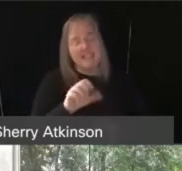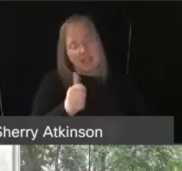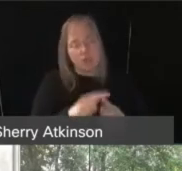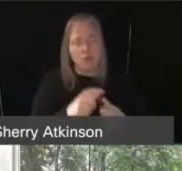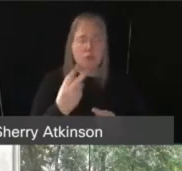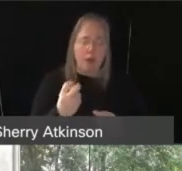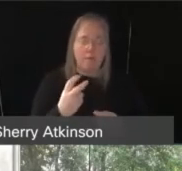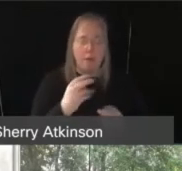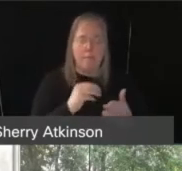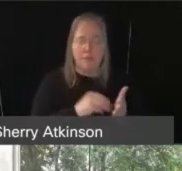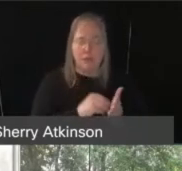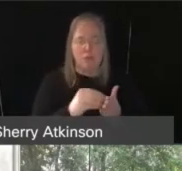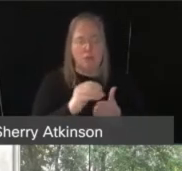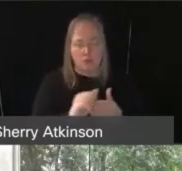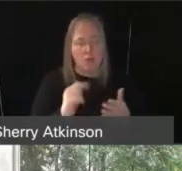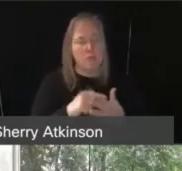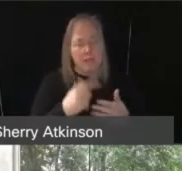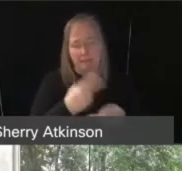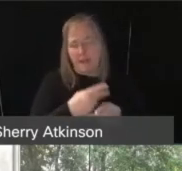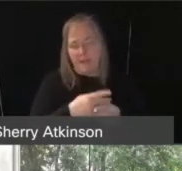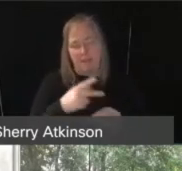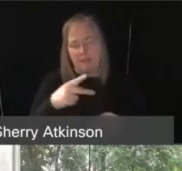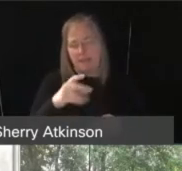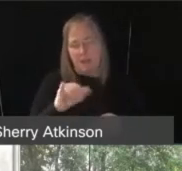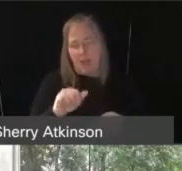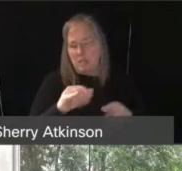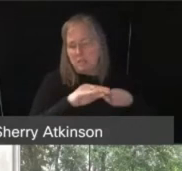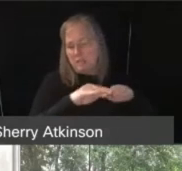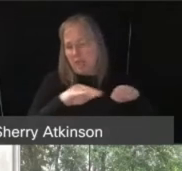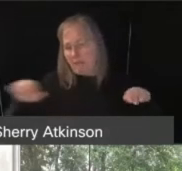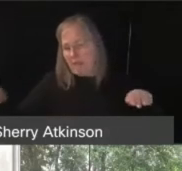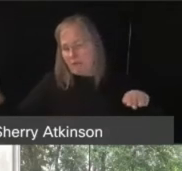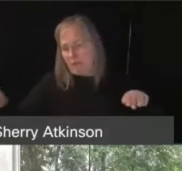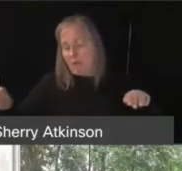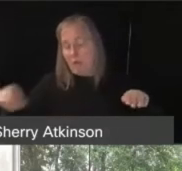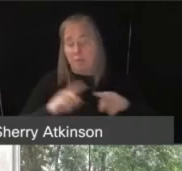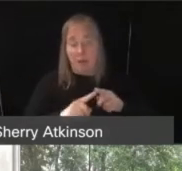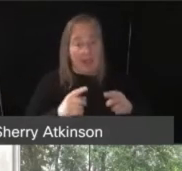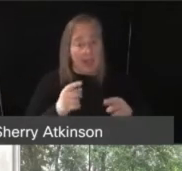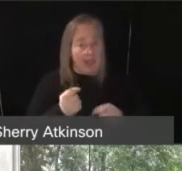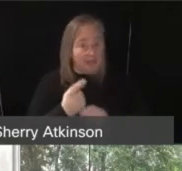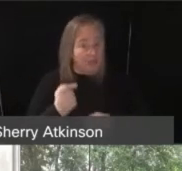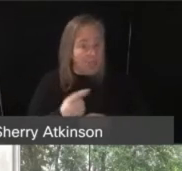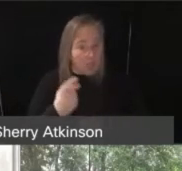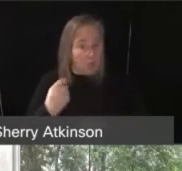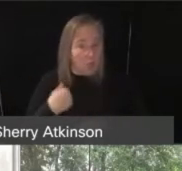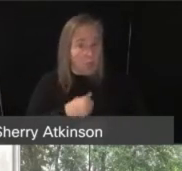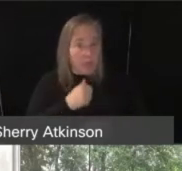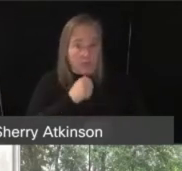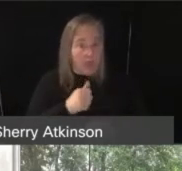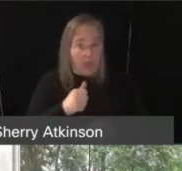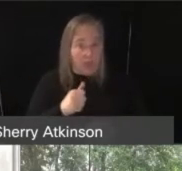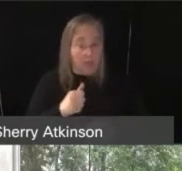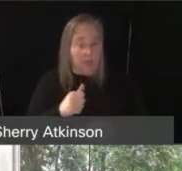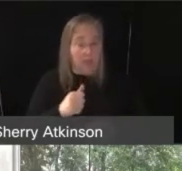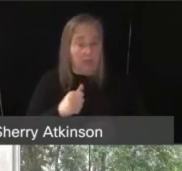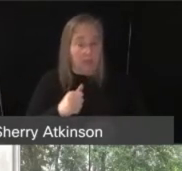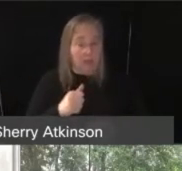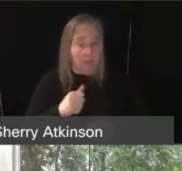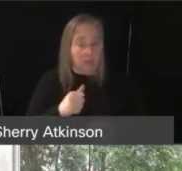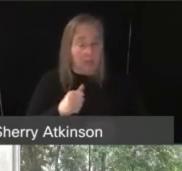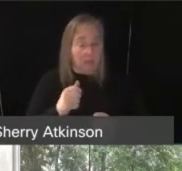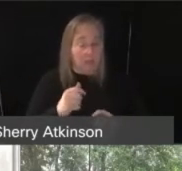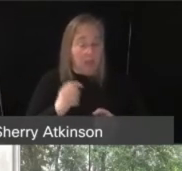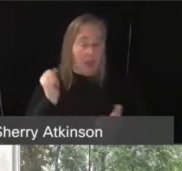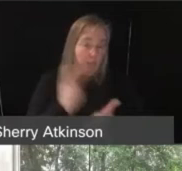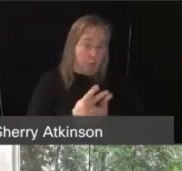the level that it is in now. But if we, each year that we do not submit, we do not allocate funds